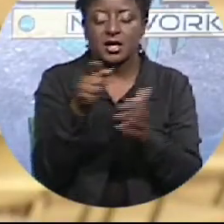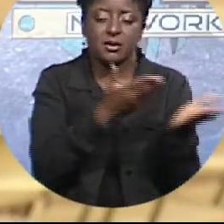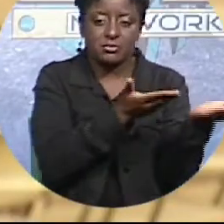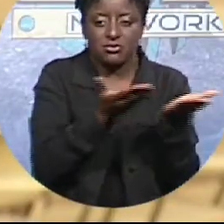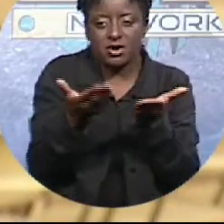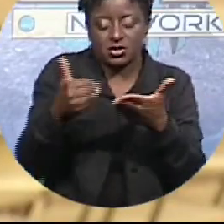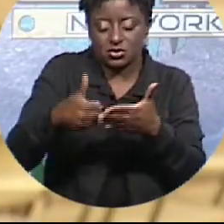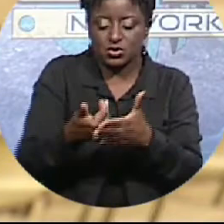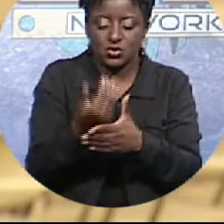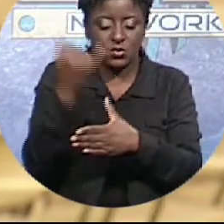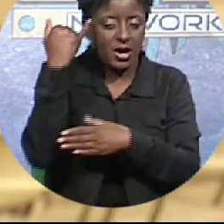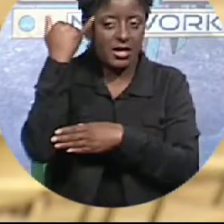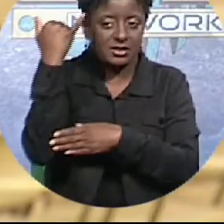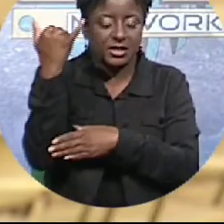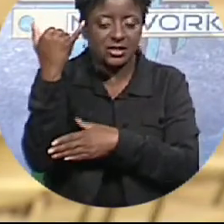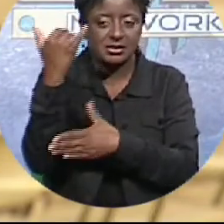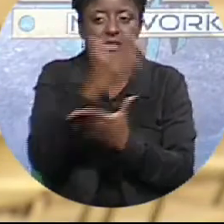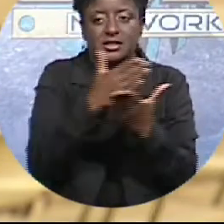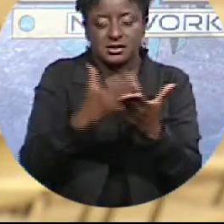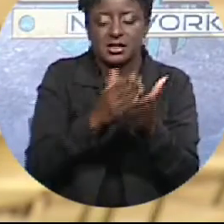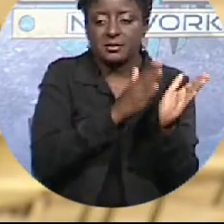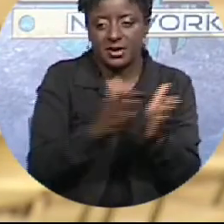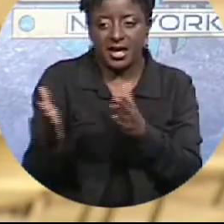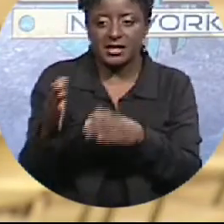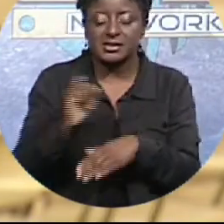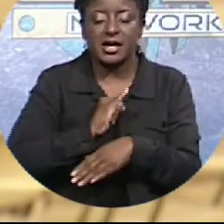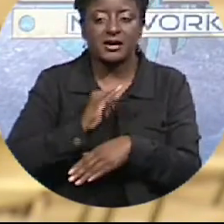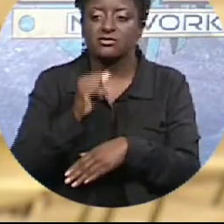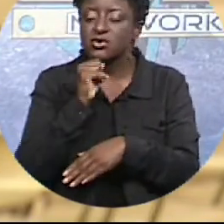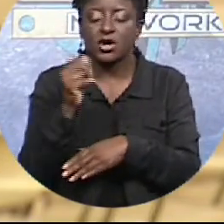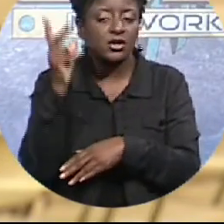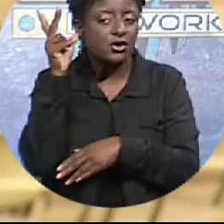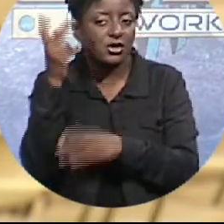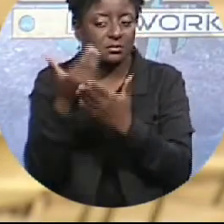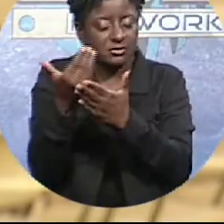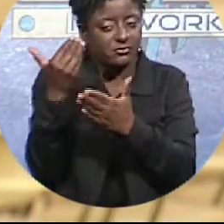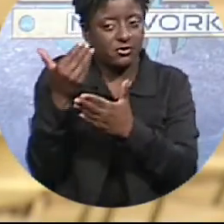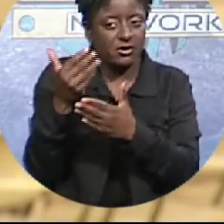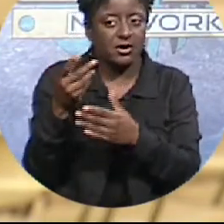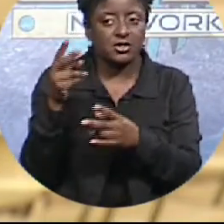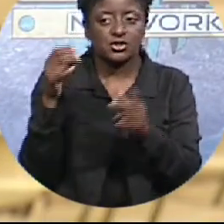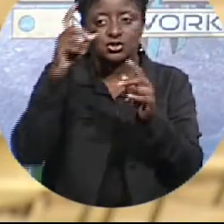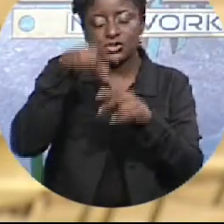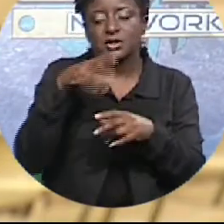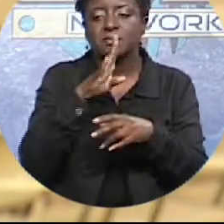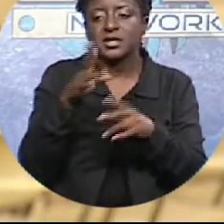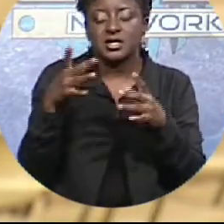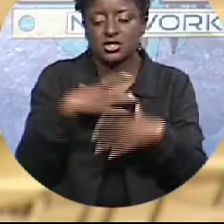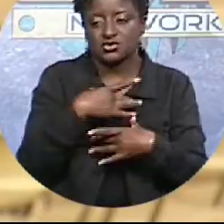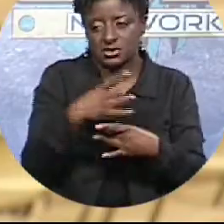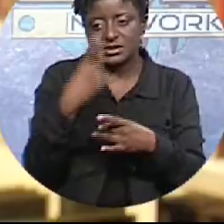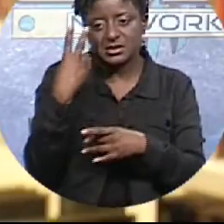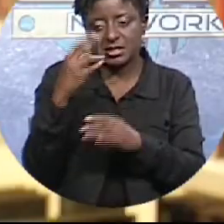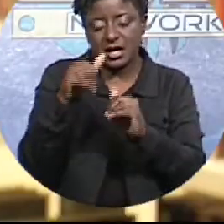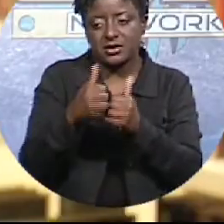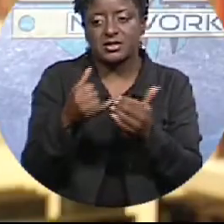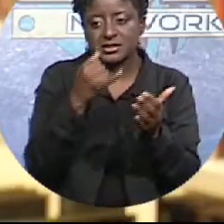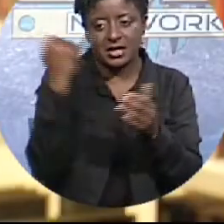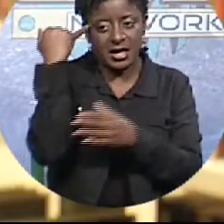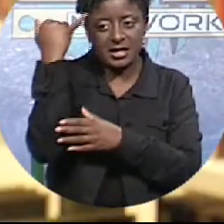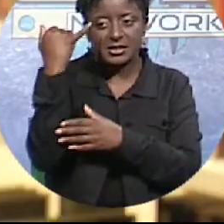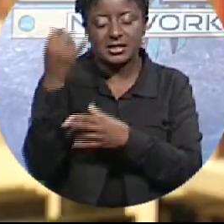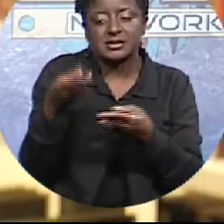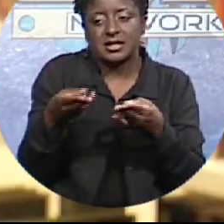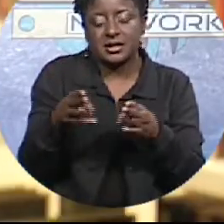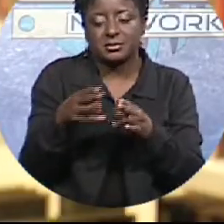and some initiatives that I haven't heard of before. So it'll be very interesting to see how these ideas play out in the college community. I thought that he